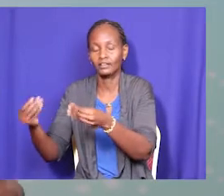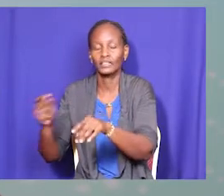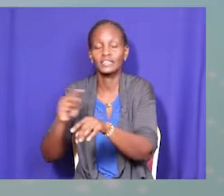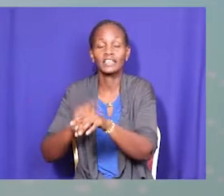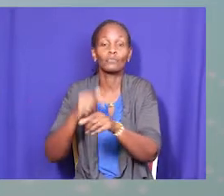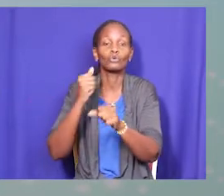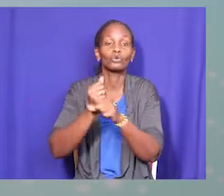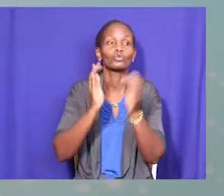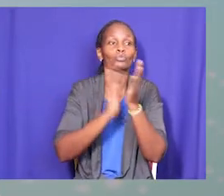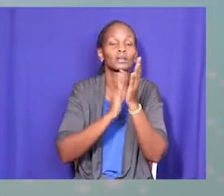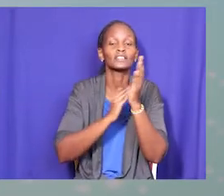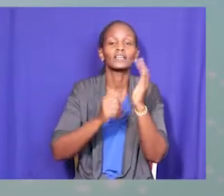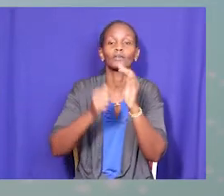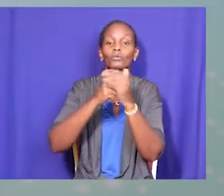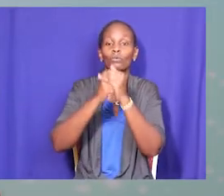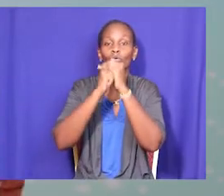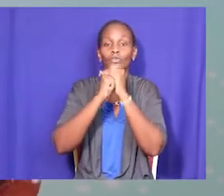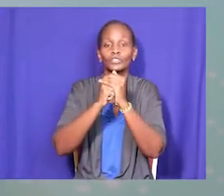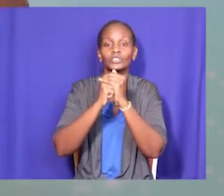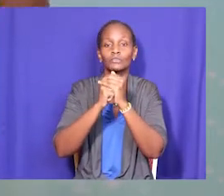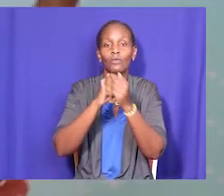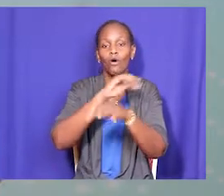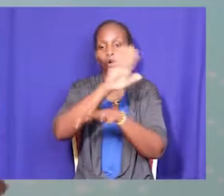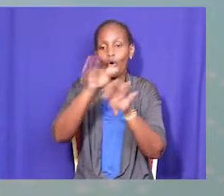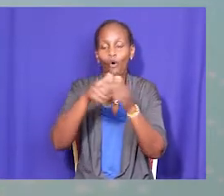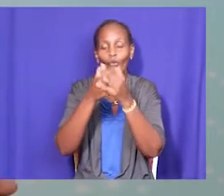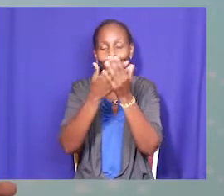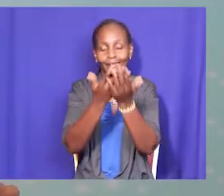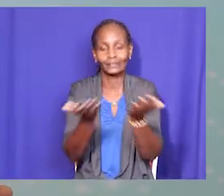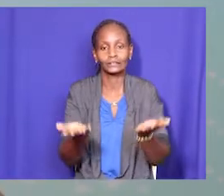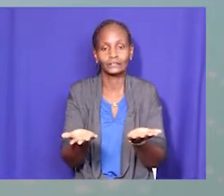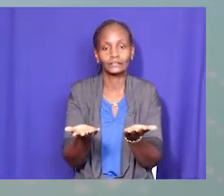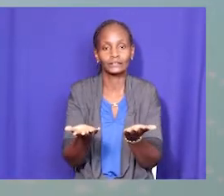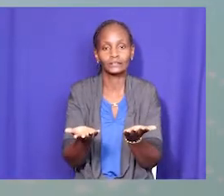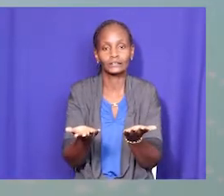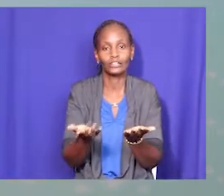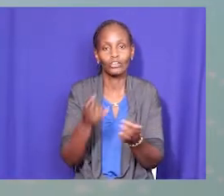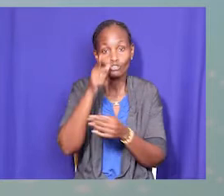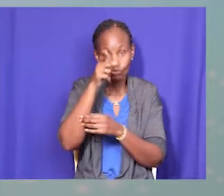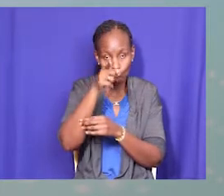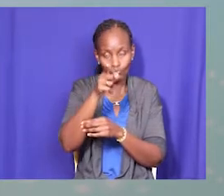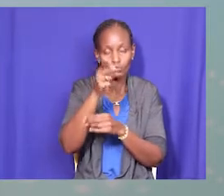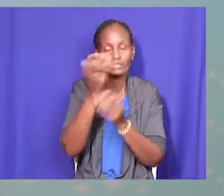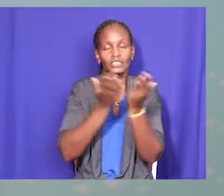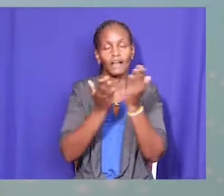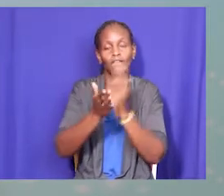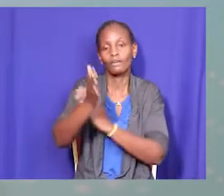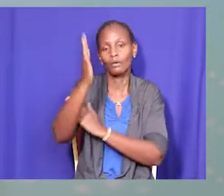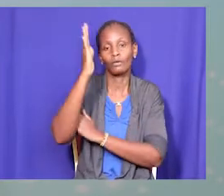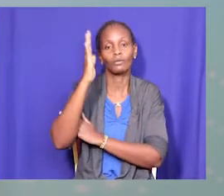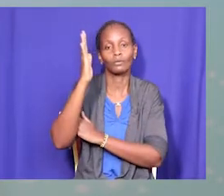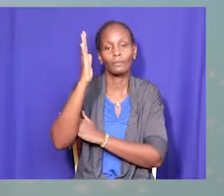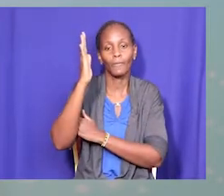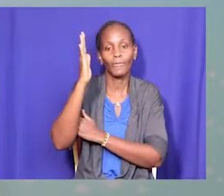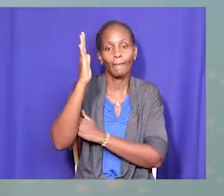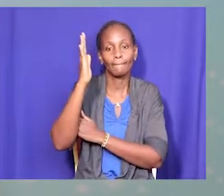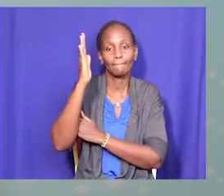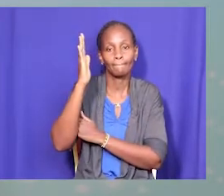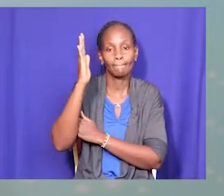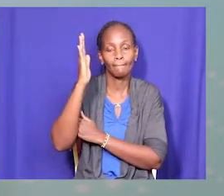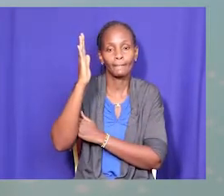and worship. All these things, you are serving God.